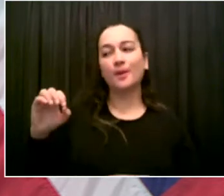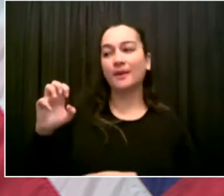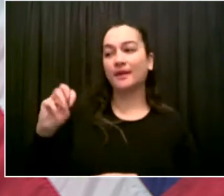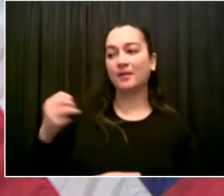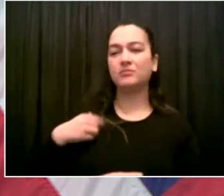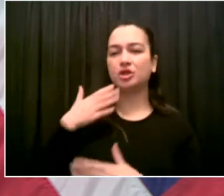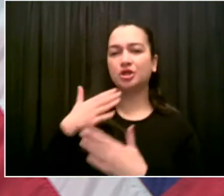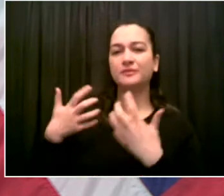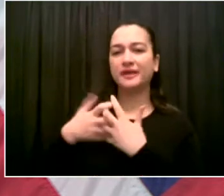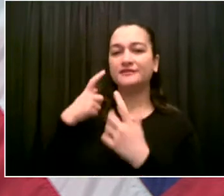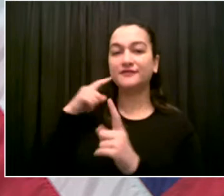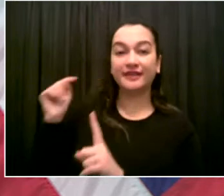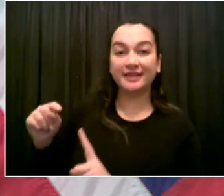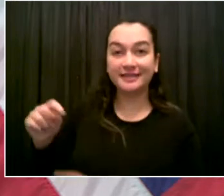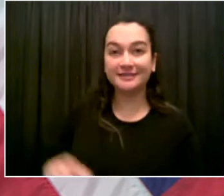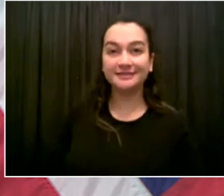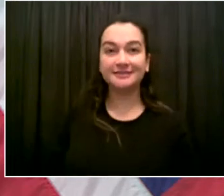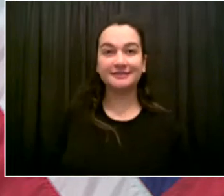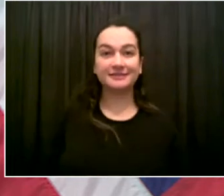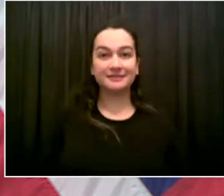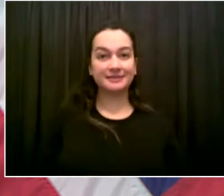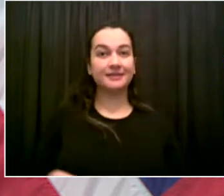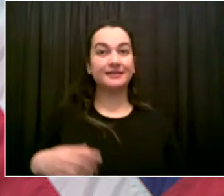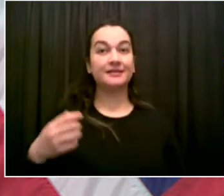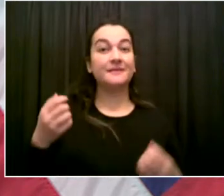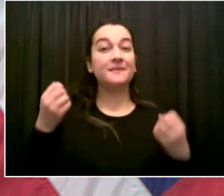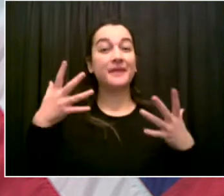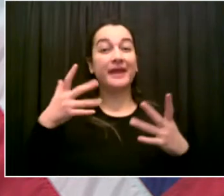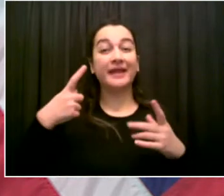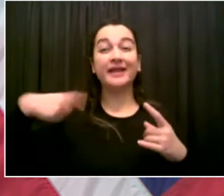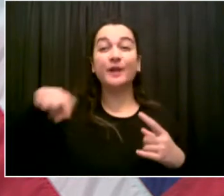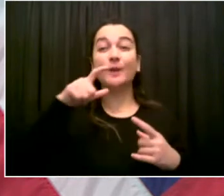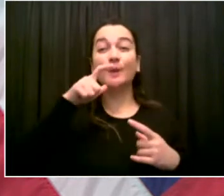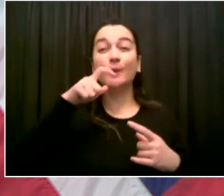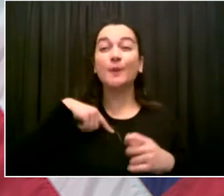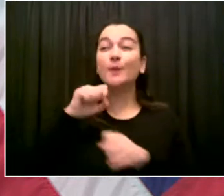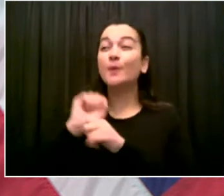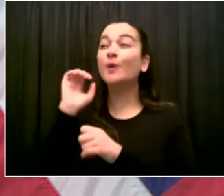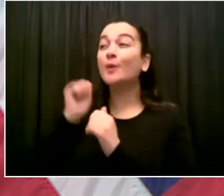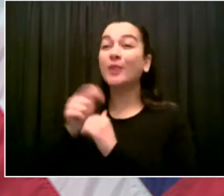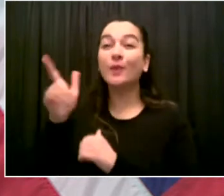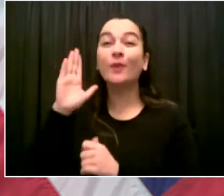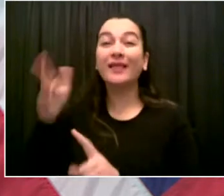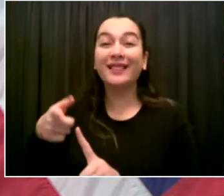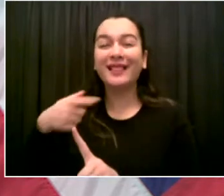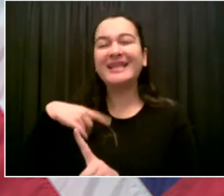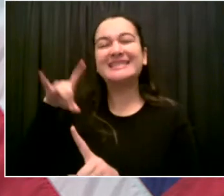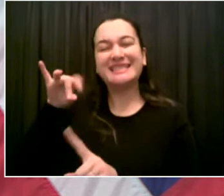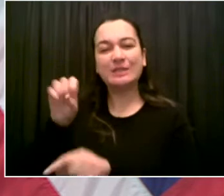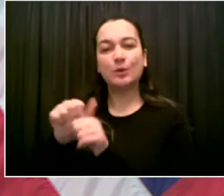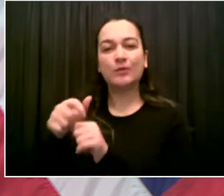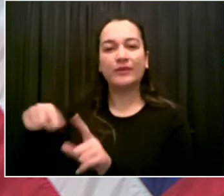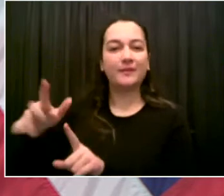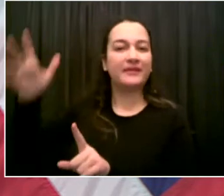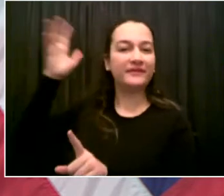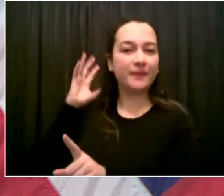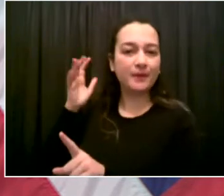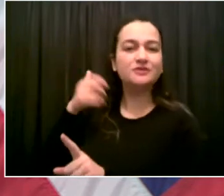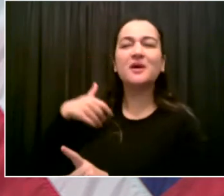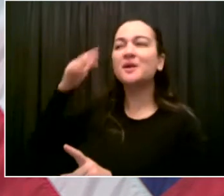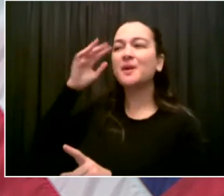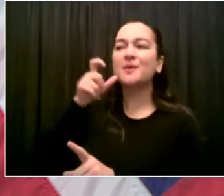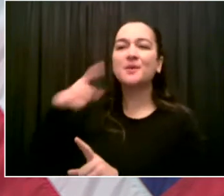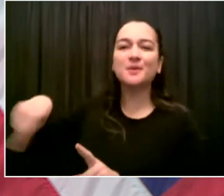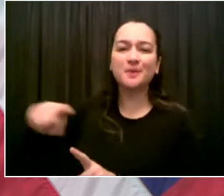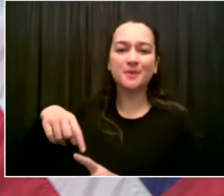city recover from one of the worst years we've ever seen. New Yorkers have had to go through so much over the last year. They